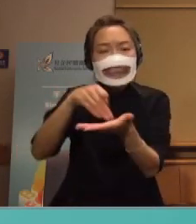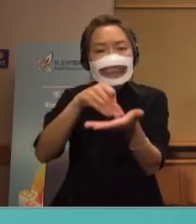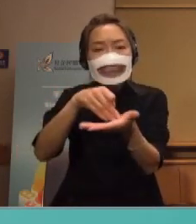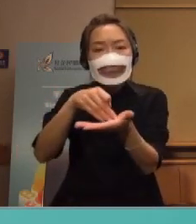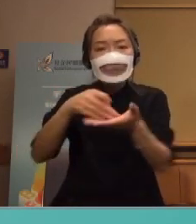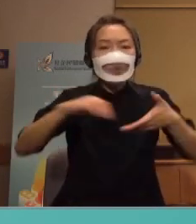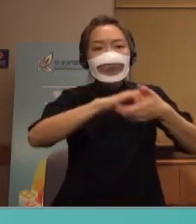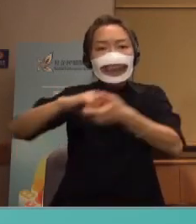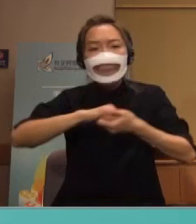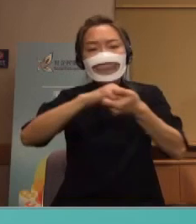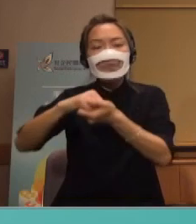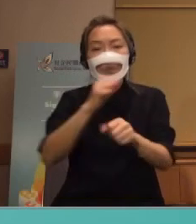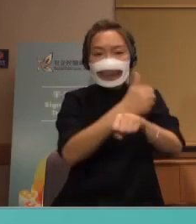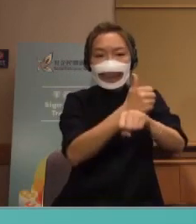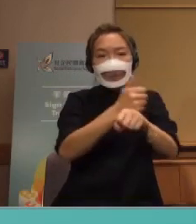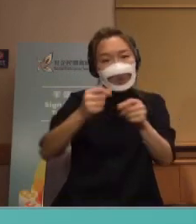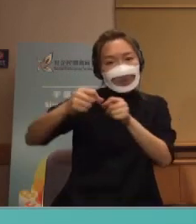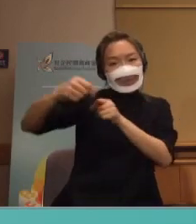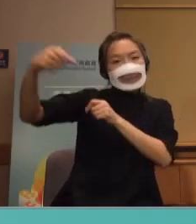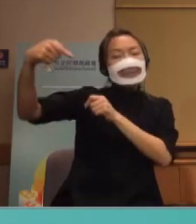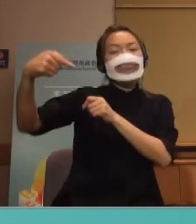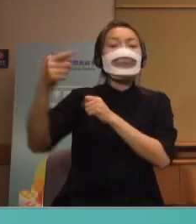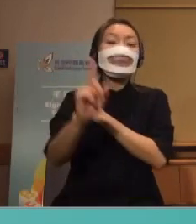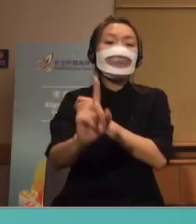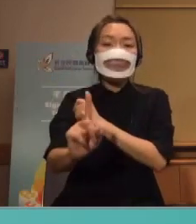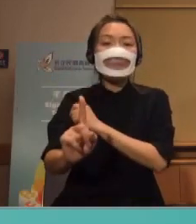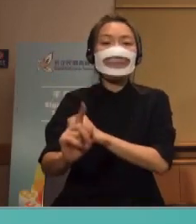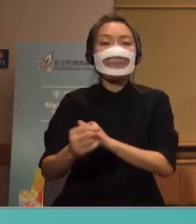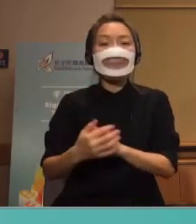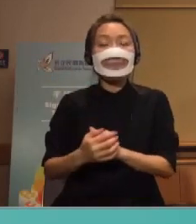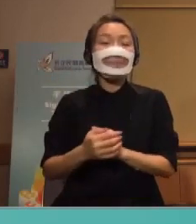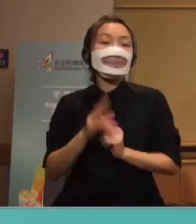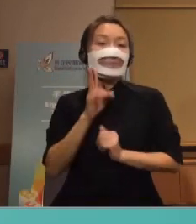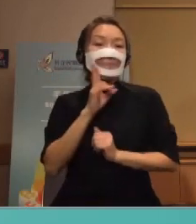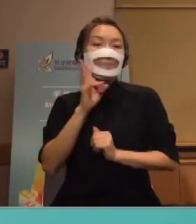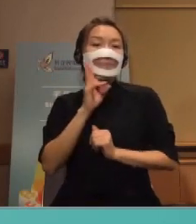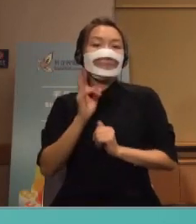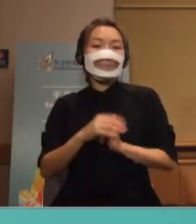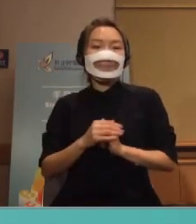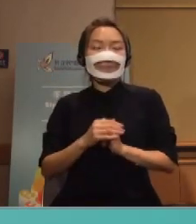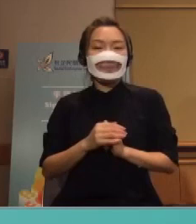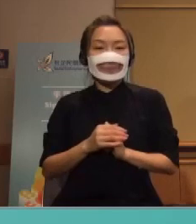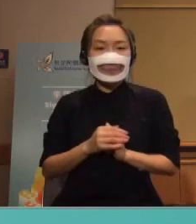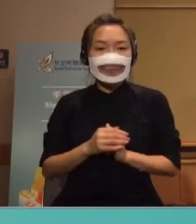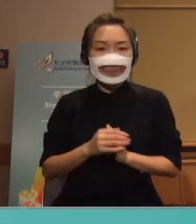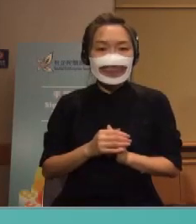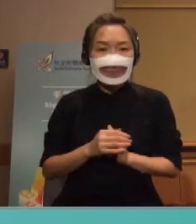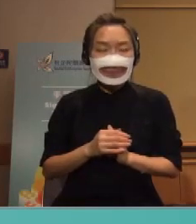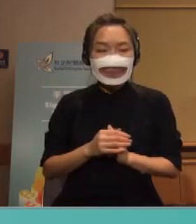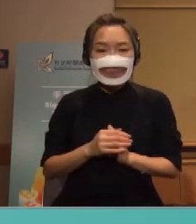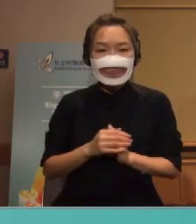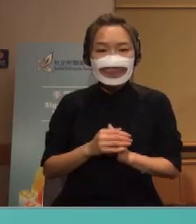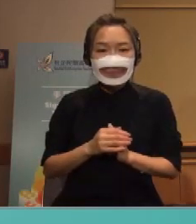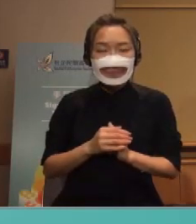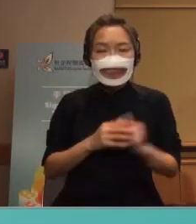Discord, Twitter are the norm or trends that's set by certain people or certain groups, right? Why don't we explore more different channels? Then we start